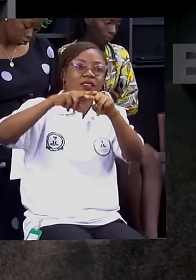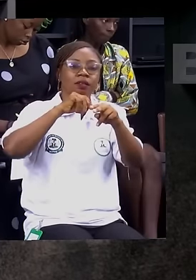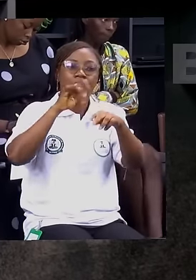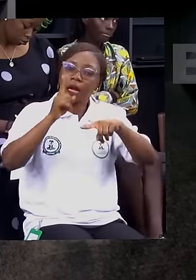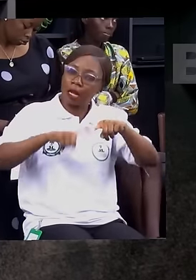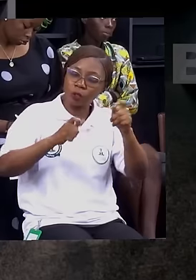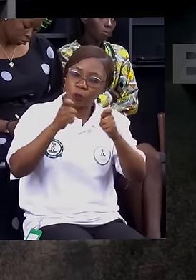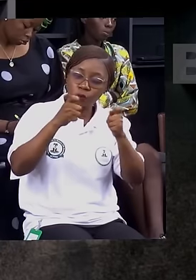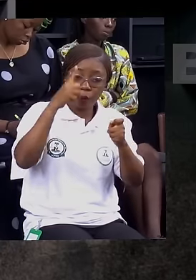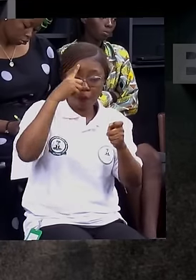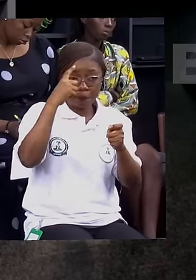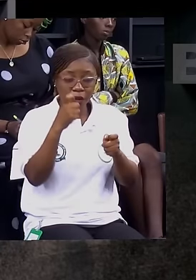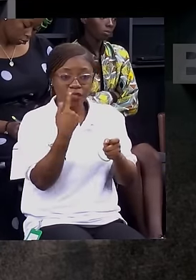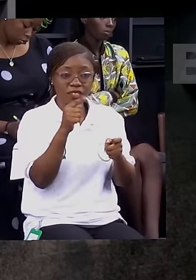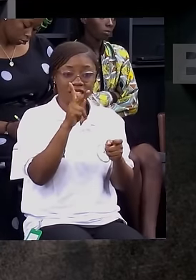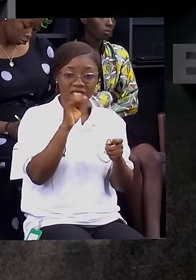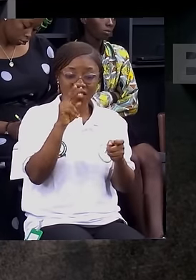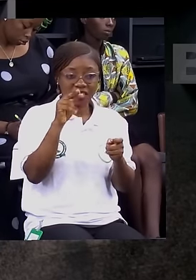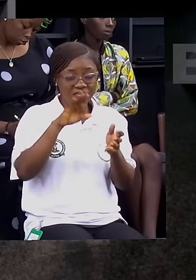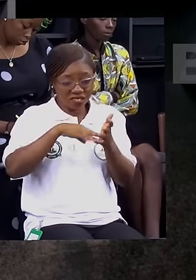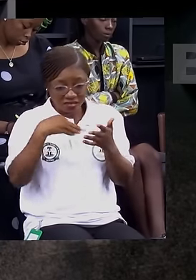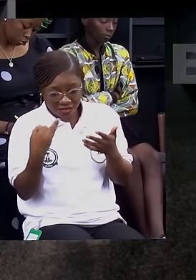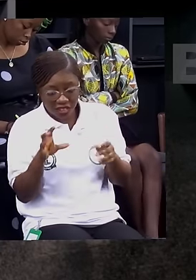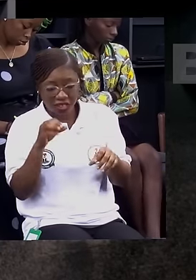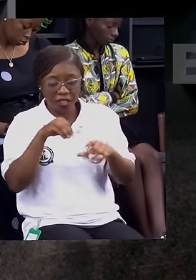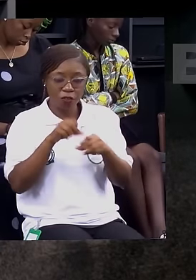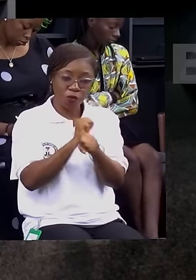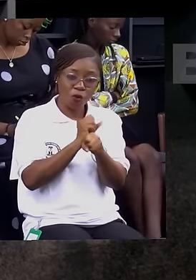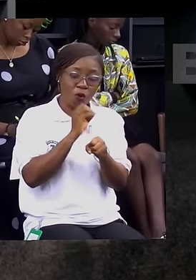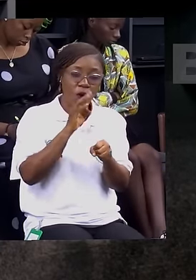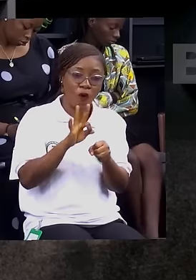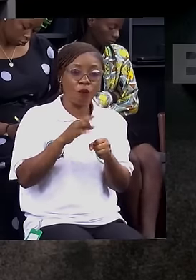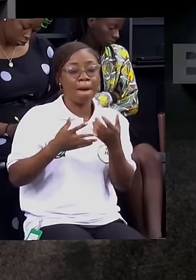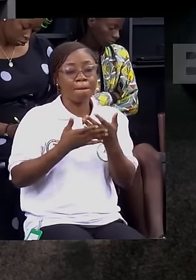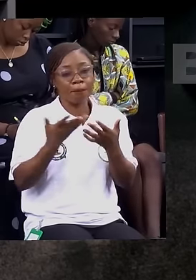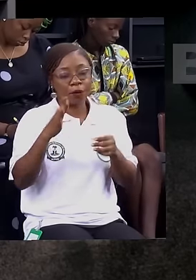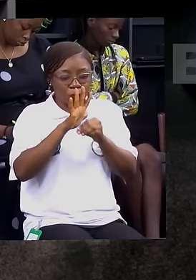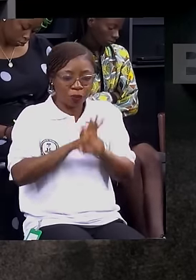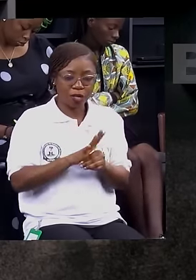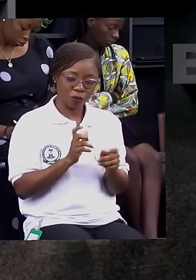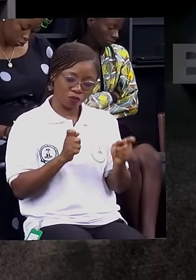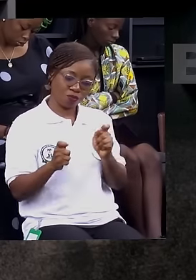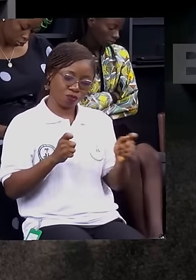the kidney is failing in its function of blood pressure regulation.